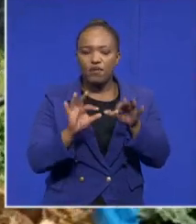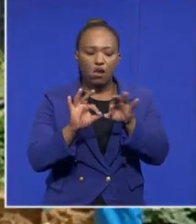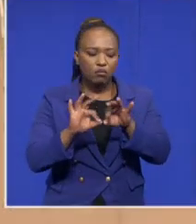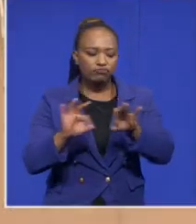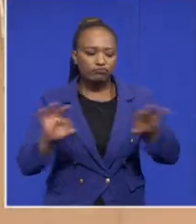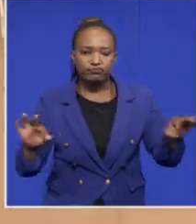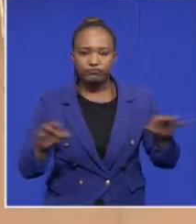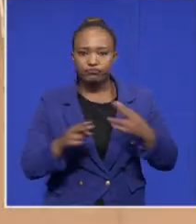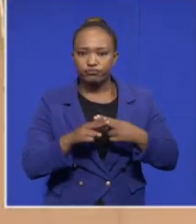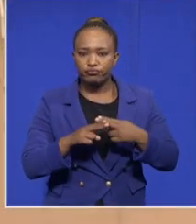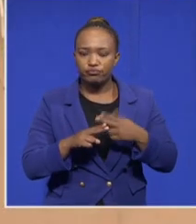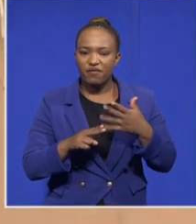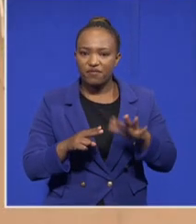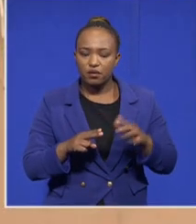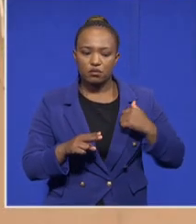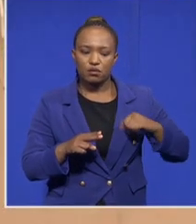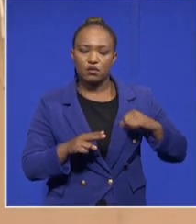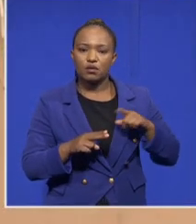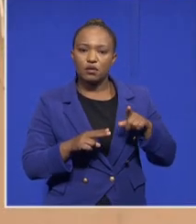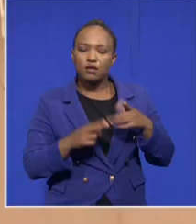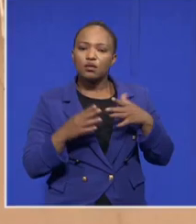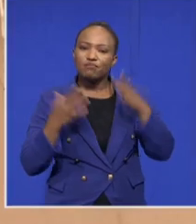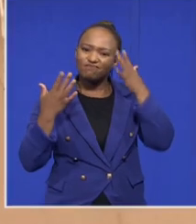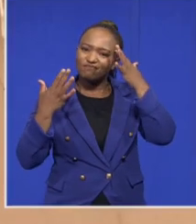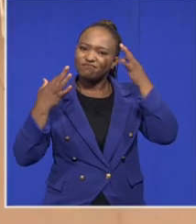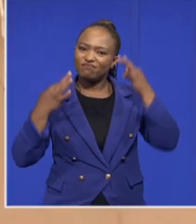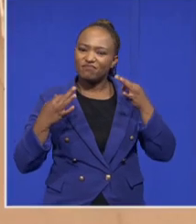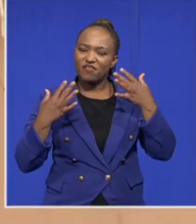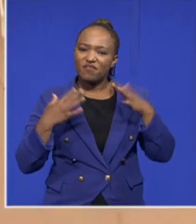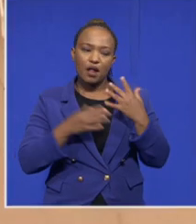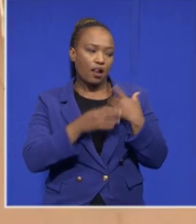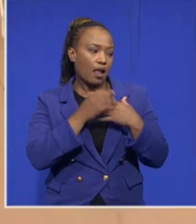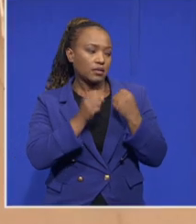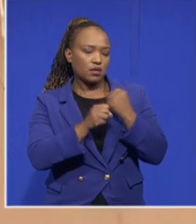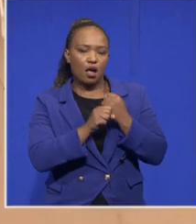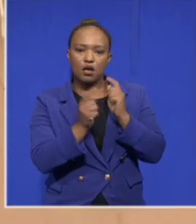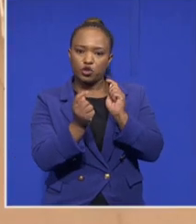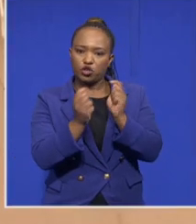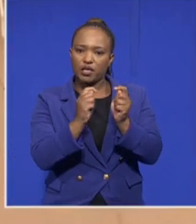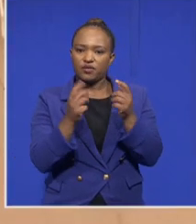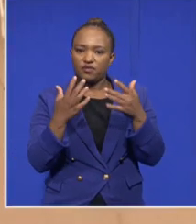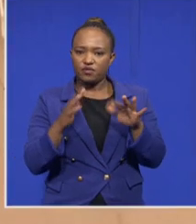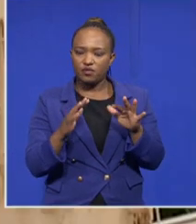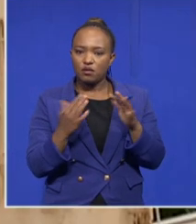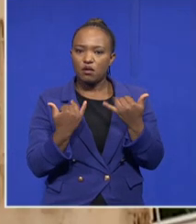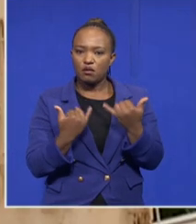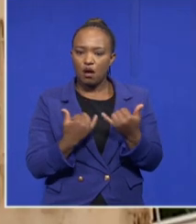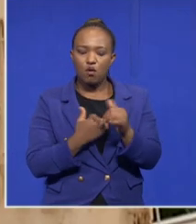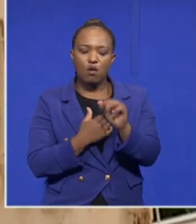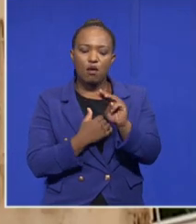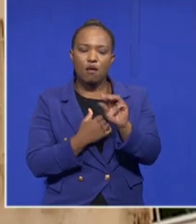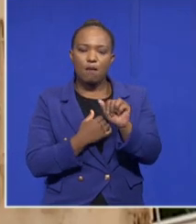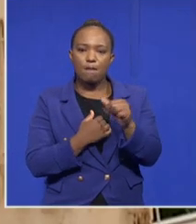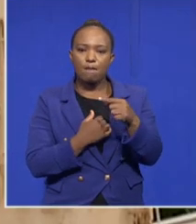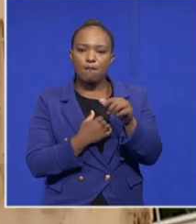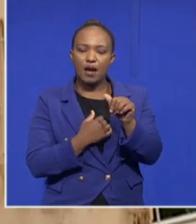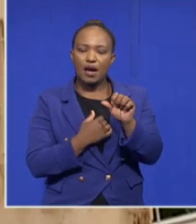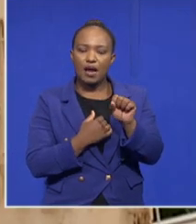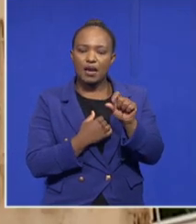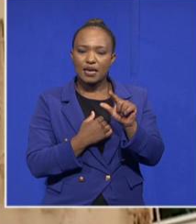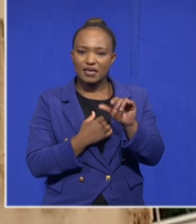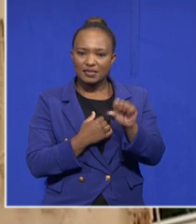the municipality. This decision was reversed last year, and Mahalis Water appointed as a service